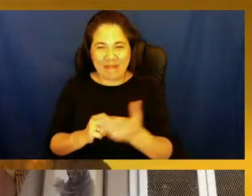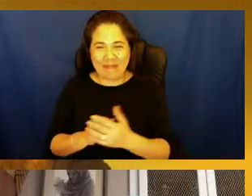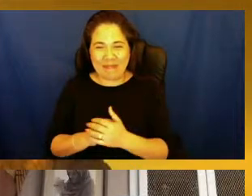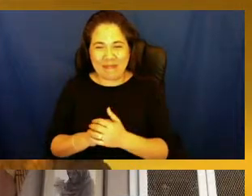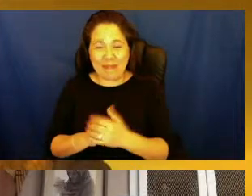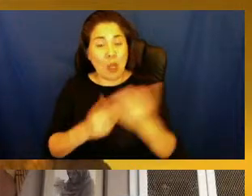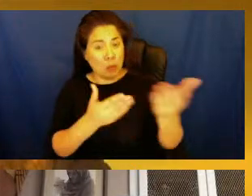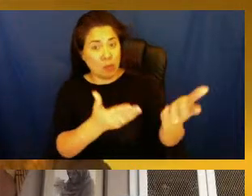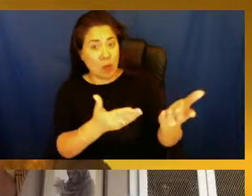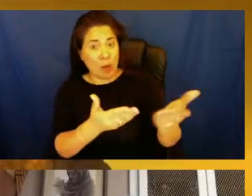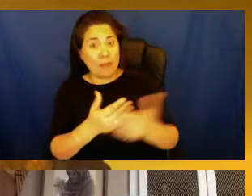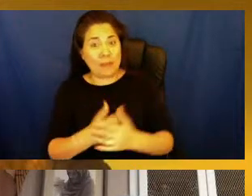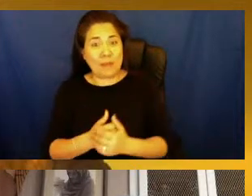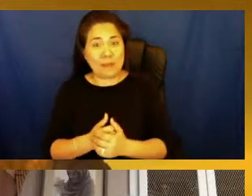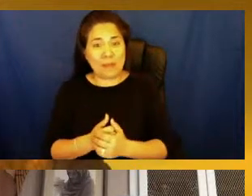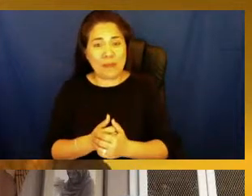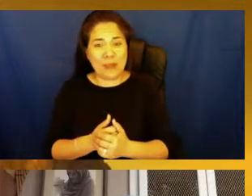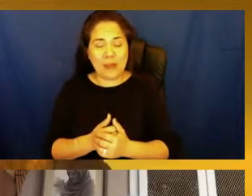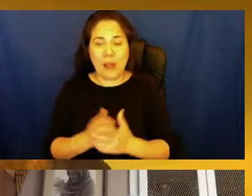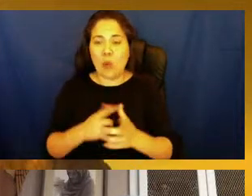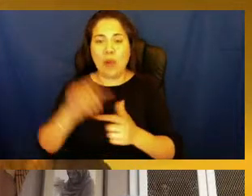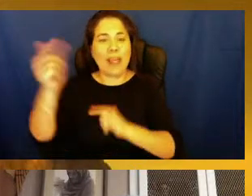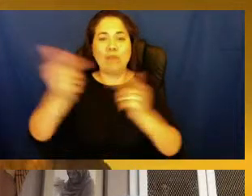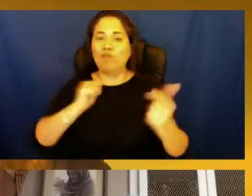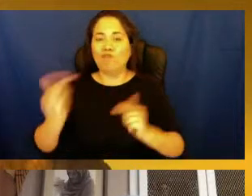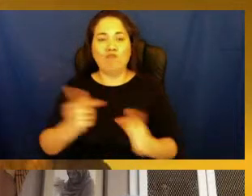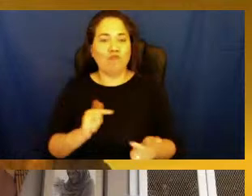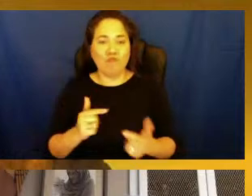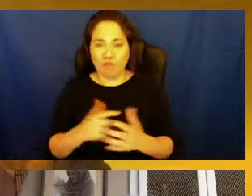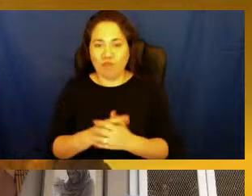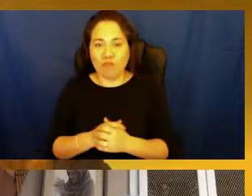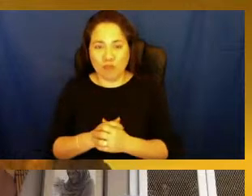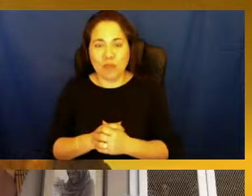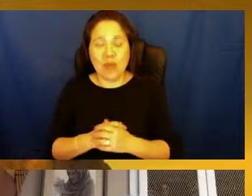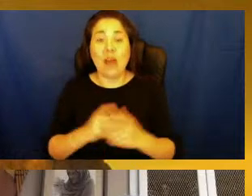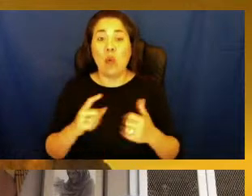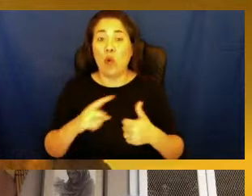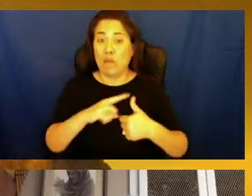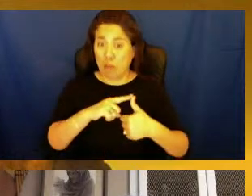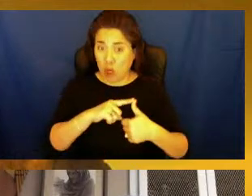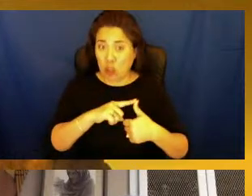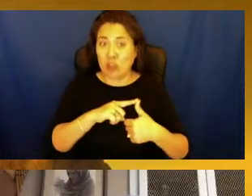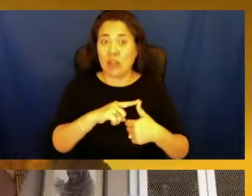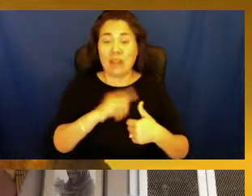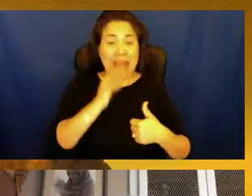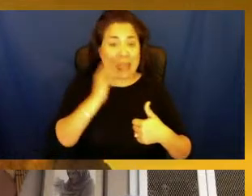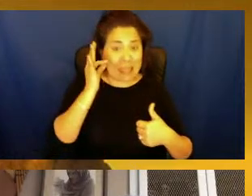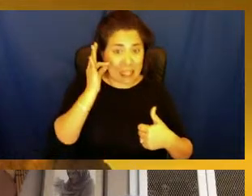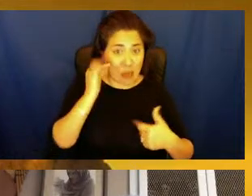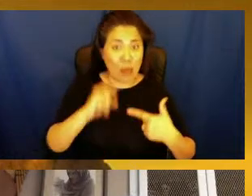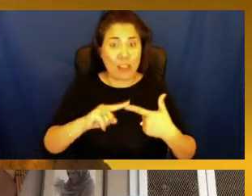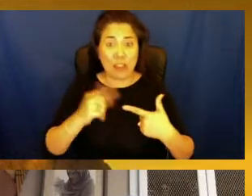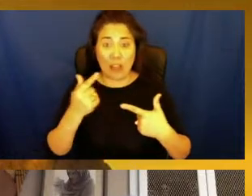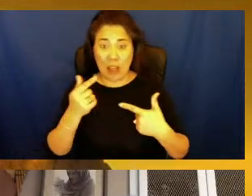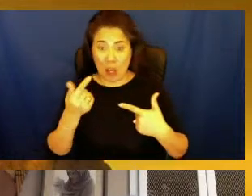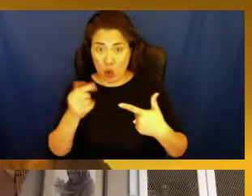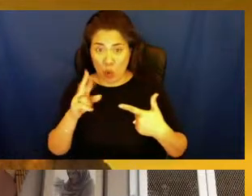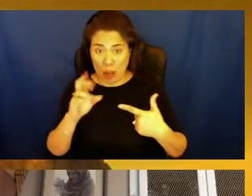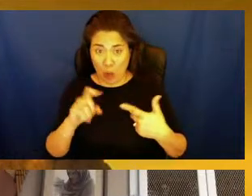Oh, no, go ahead. Okay. Again, we can do this like we were doing before. Okay. Our Indigenous panelists, Gregory, academics. Oh,